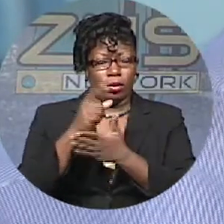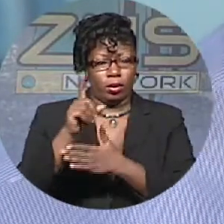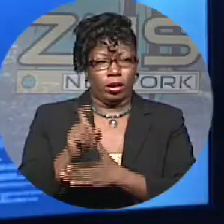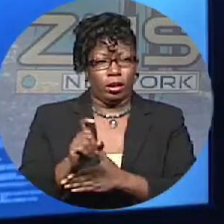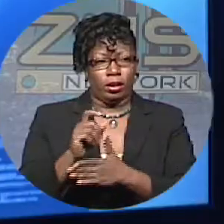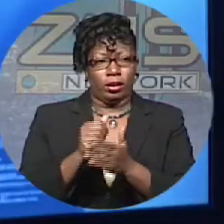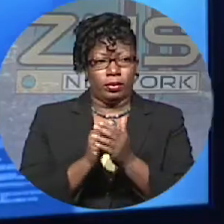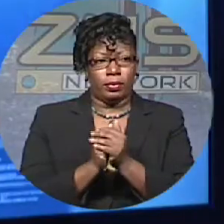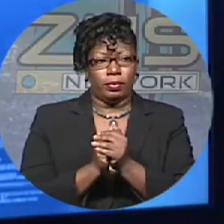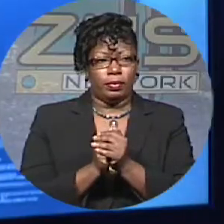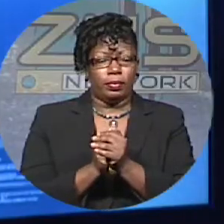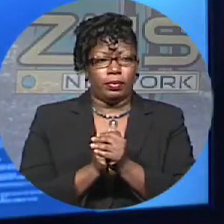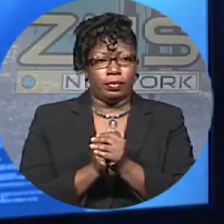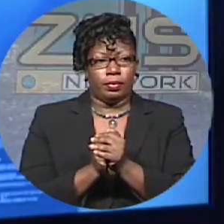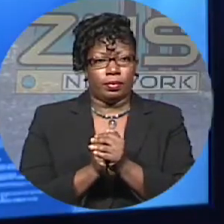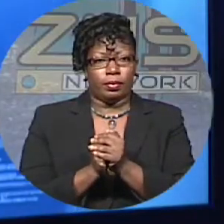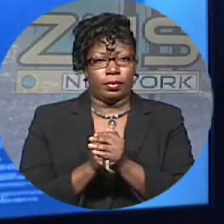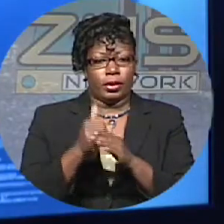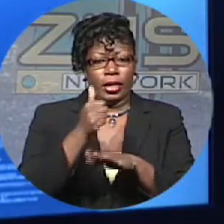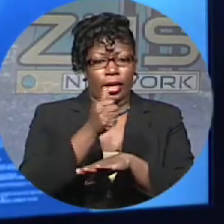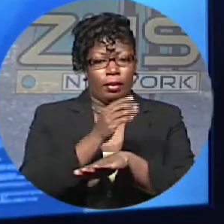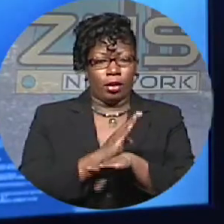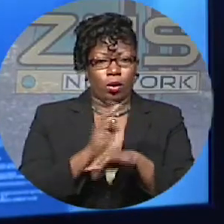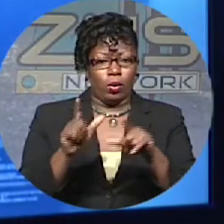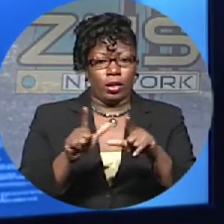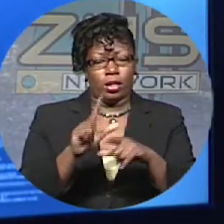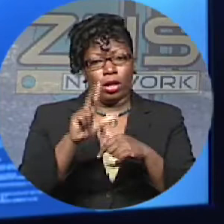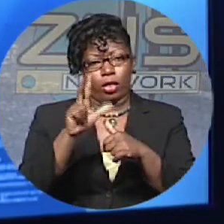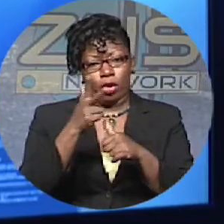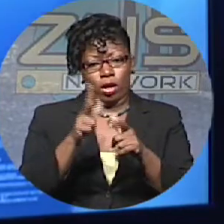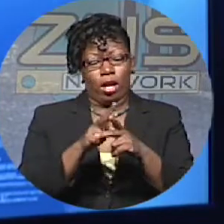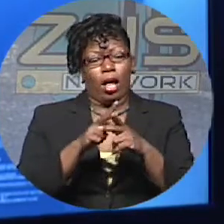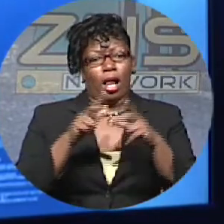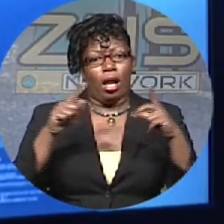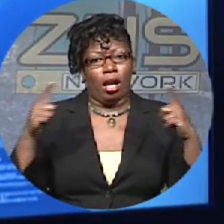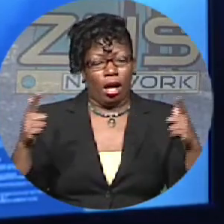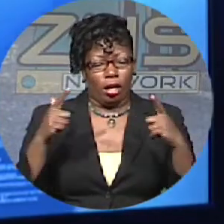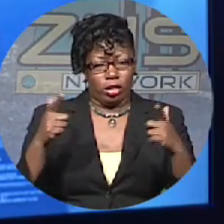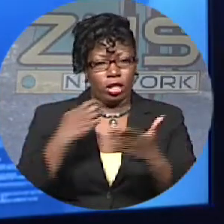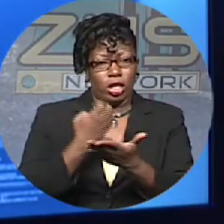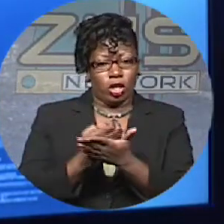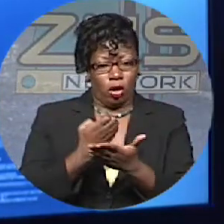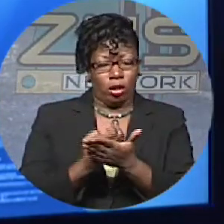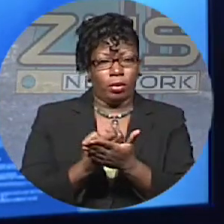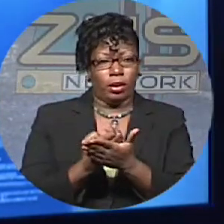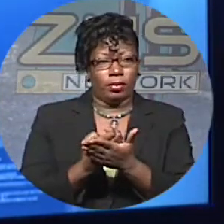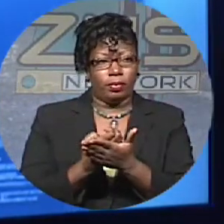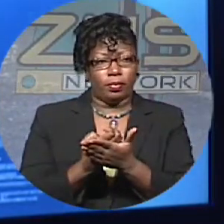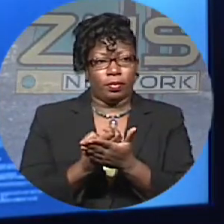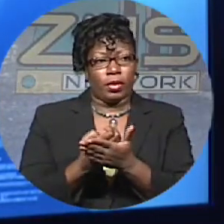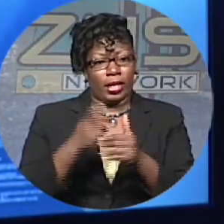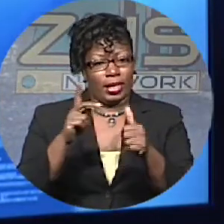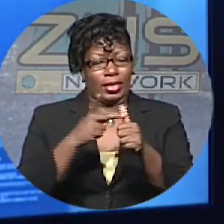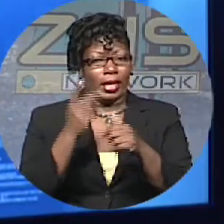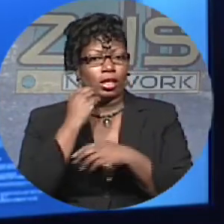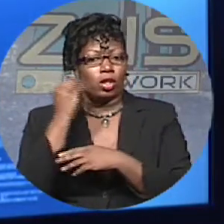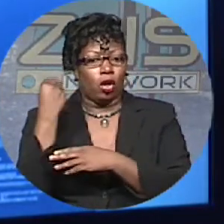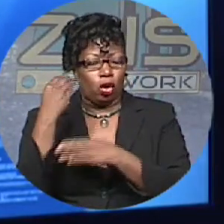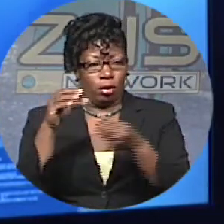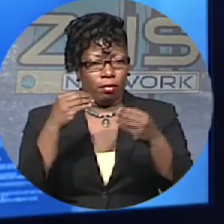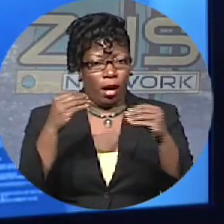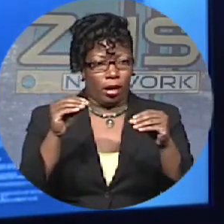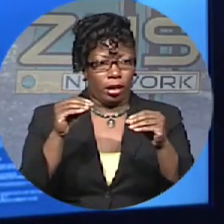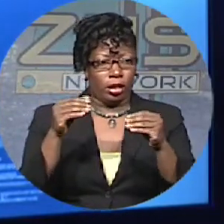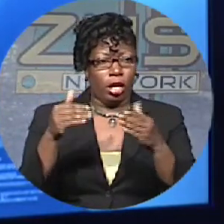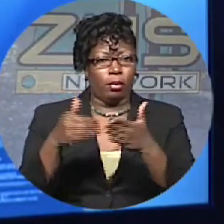need. Abaco has the third largest economy in the country, in part due to its considerable second home market. But the